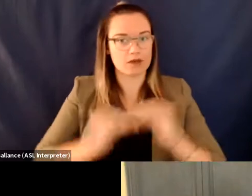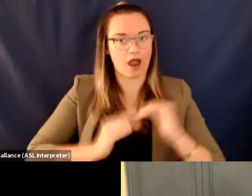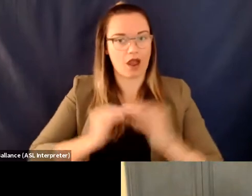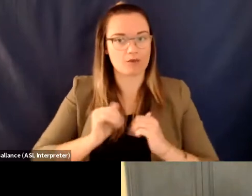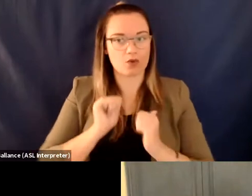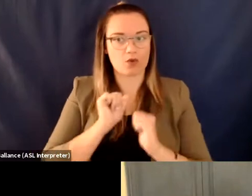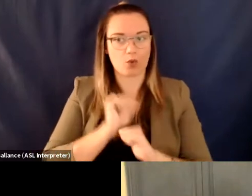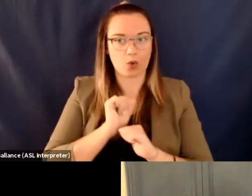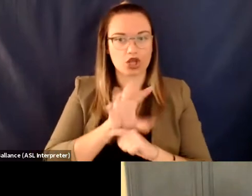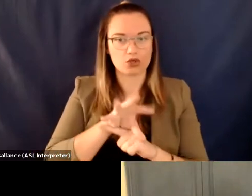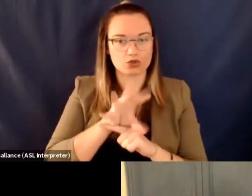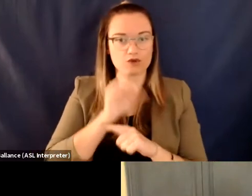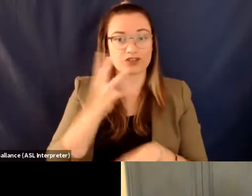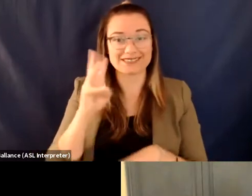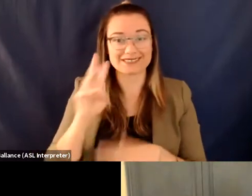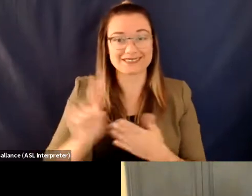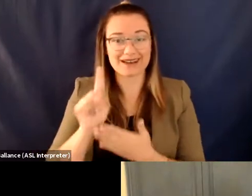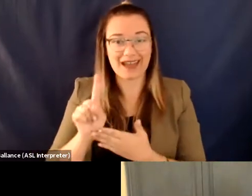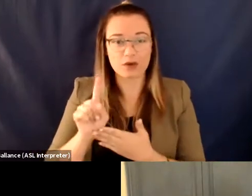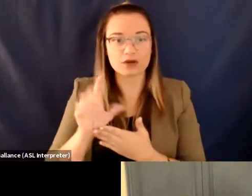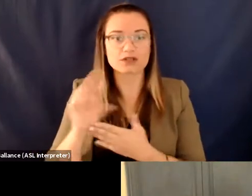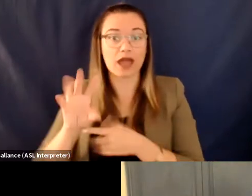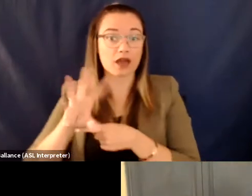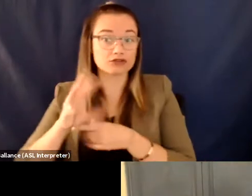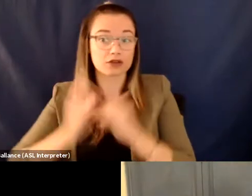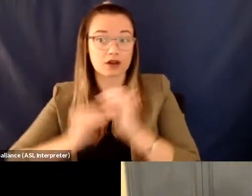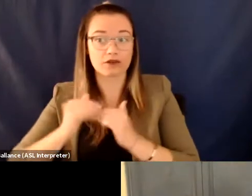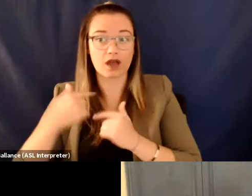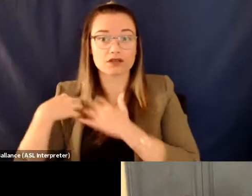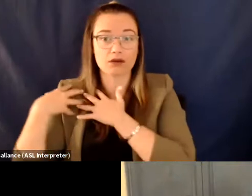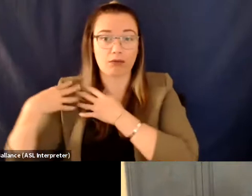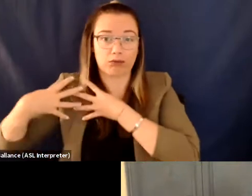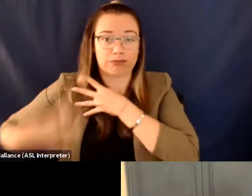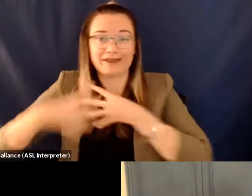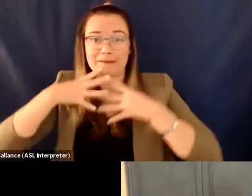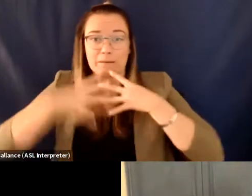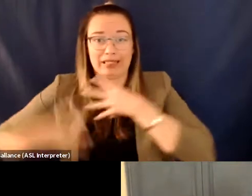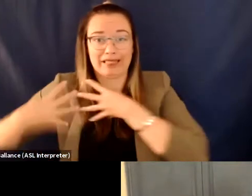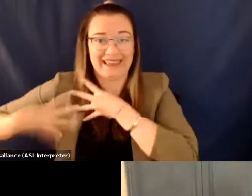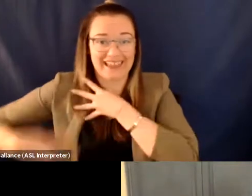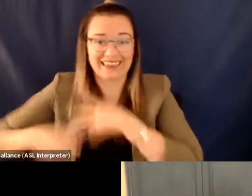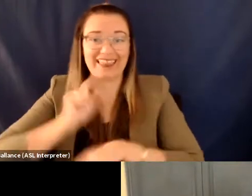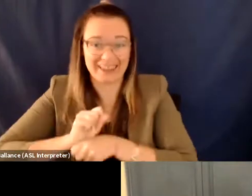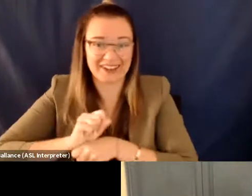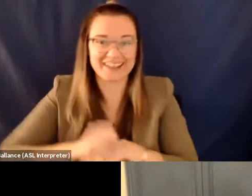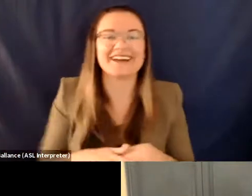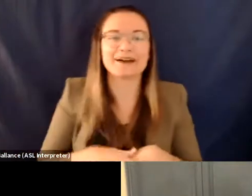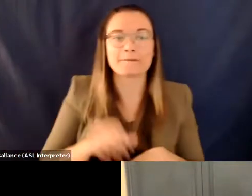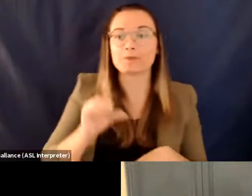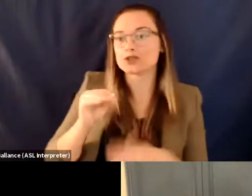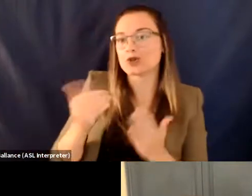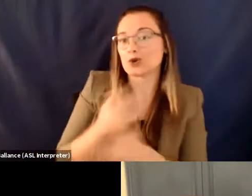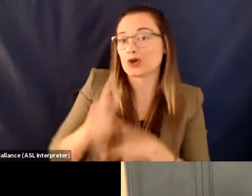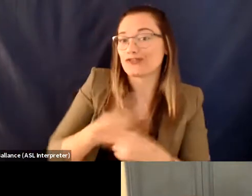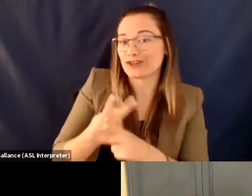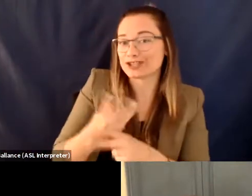comfortable shooting for 16 hours and comfortable shooting until your shoulder bleeds. One literally. versions of you. Yeah.